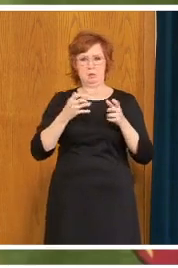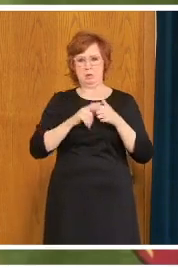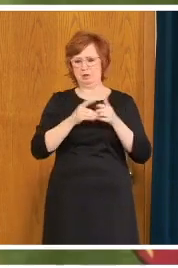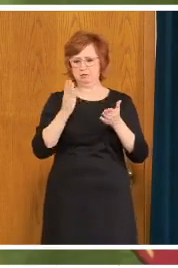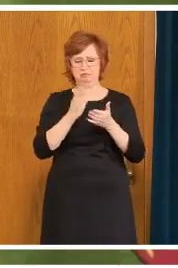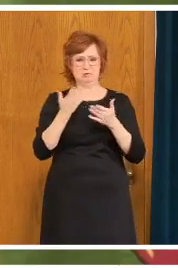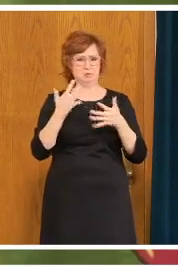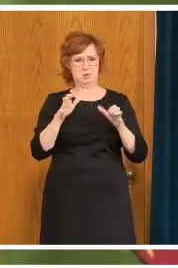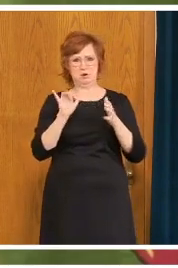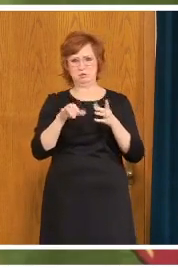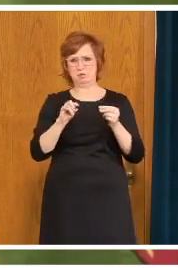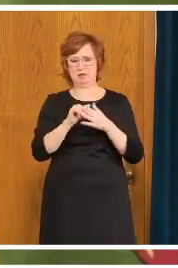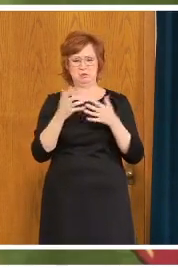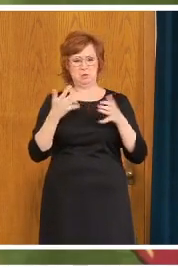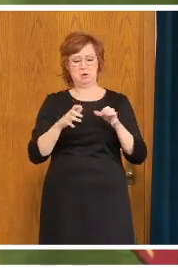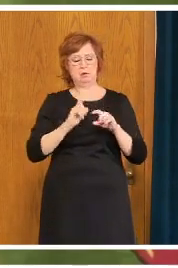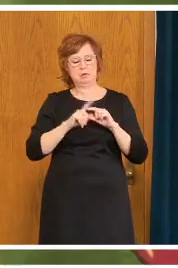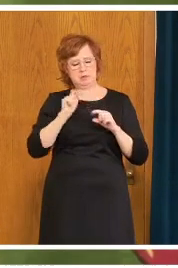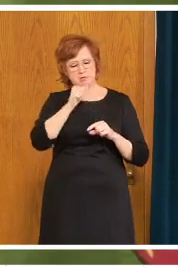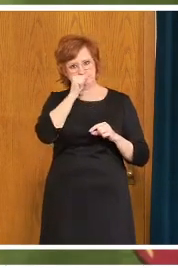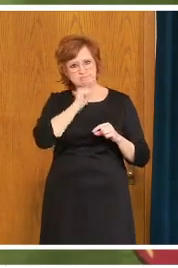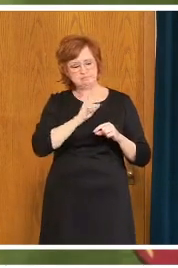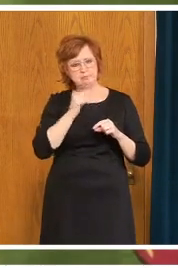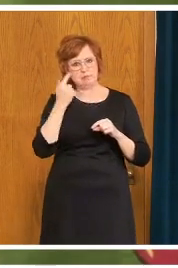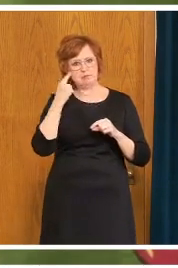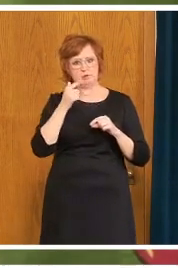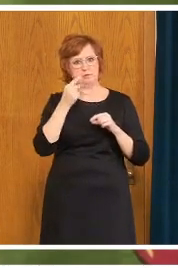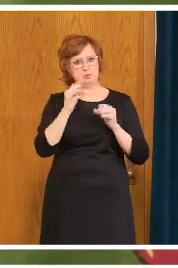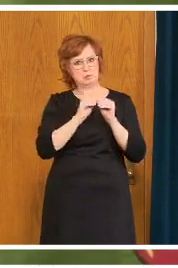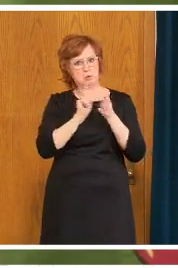something we need to do for just a few more weeks